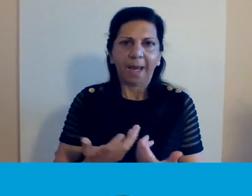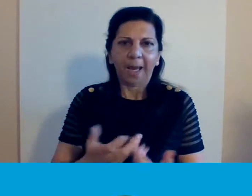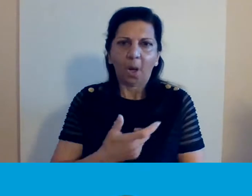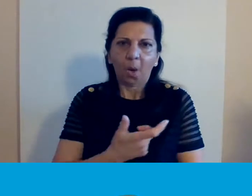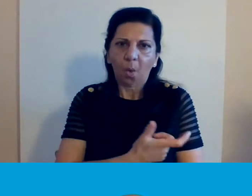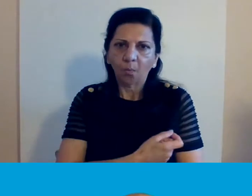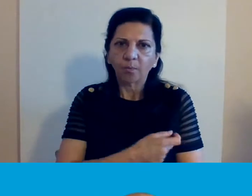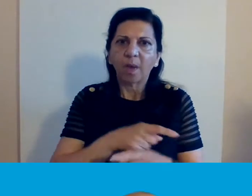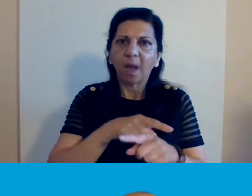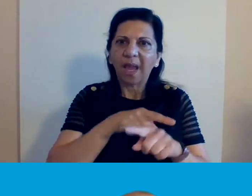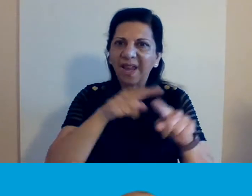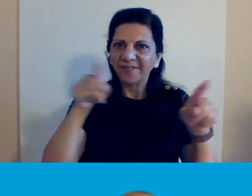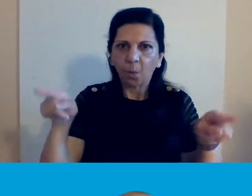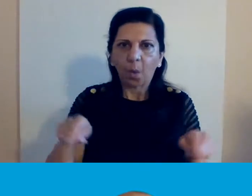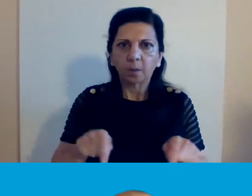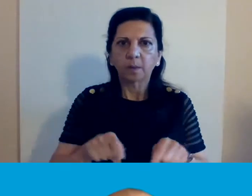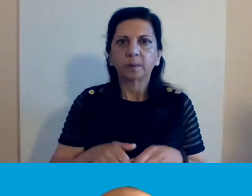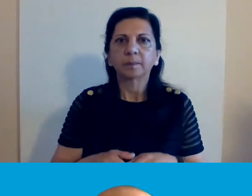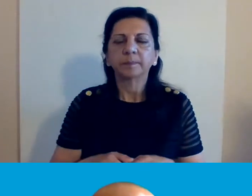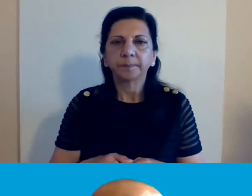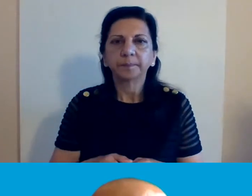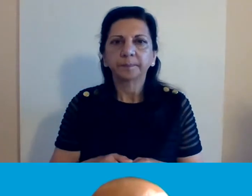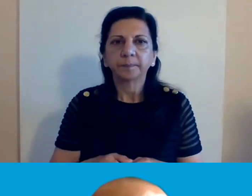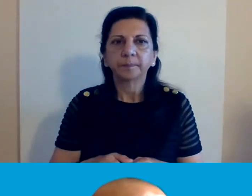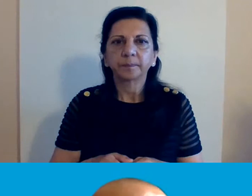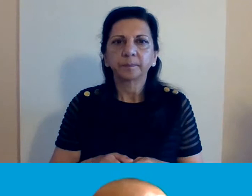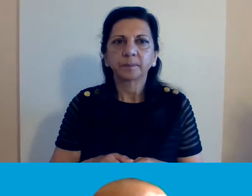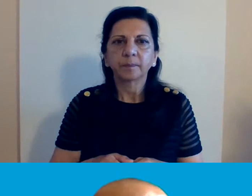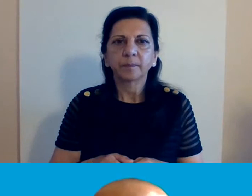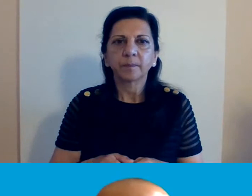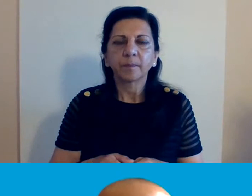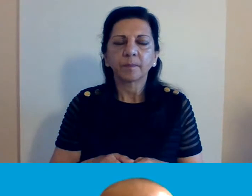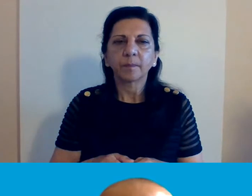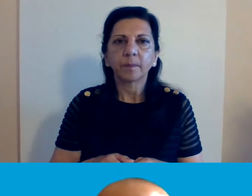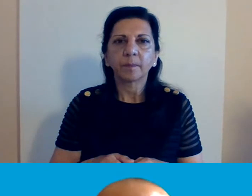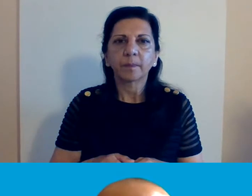vaccine, we should be ready to go with that. Thank you.